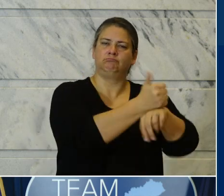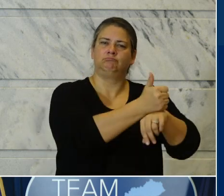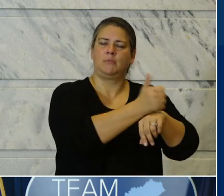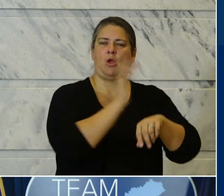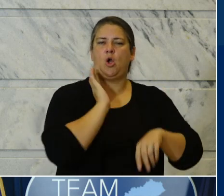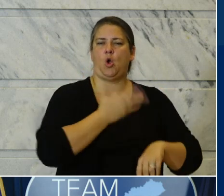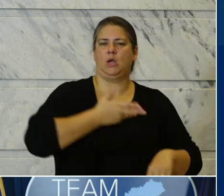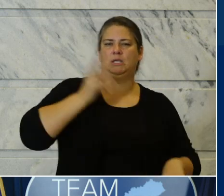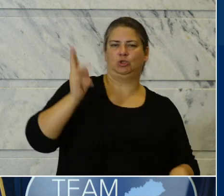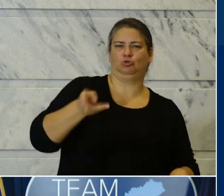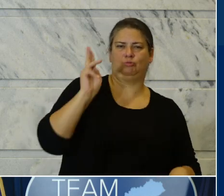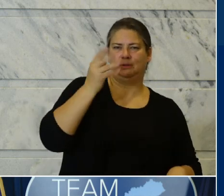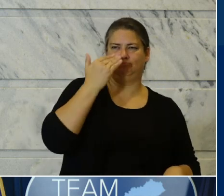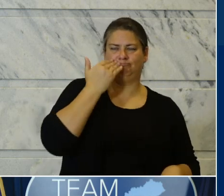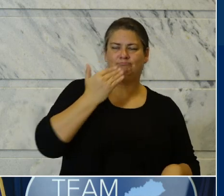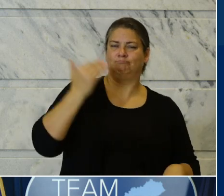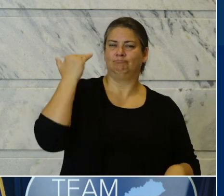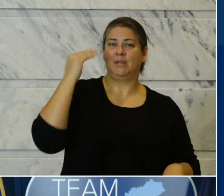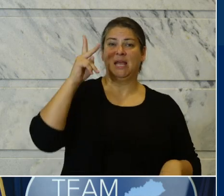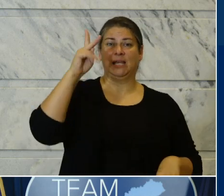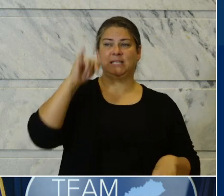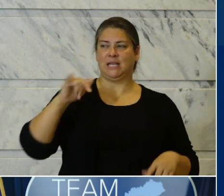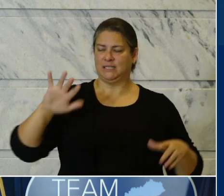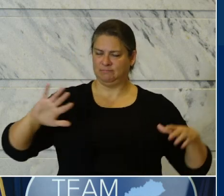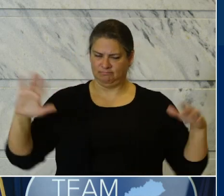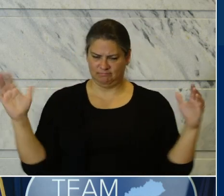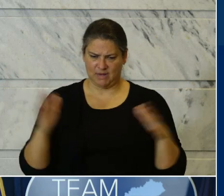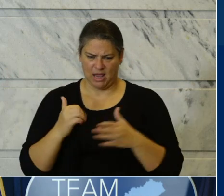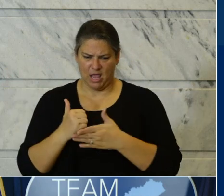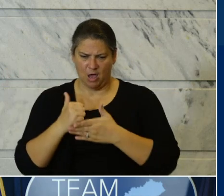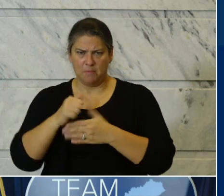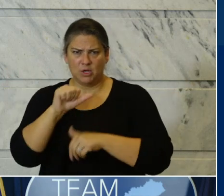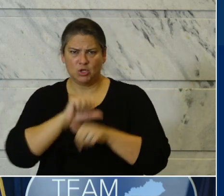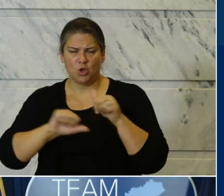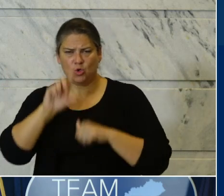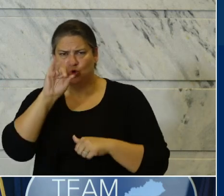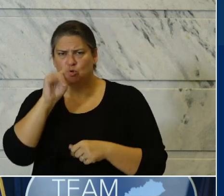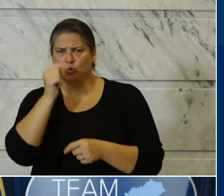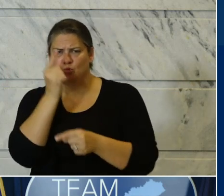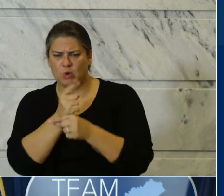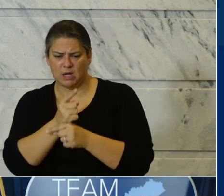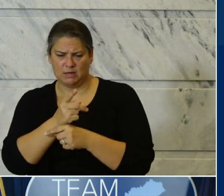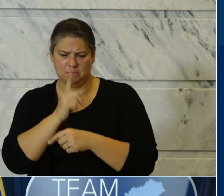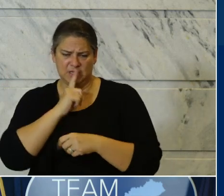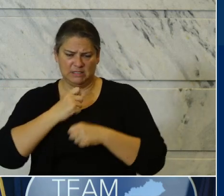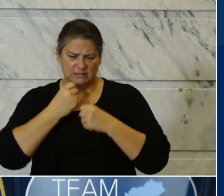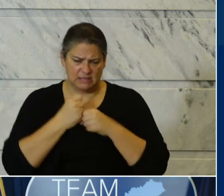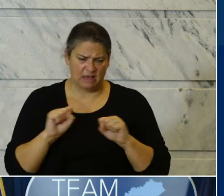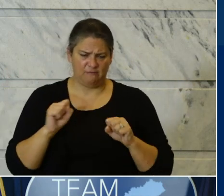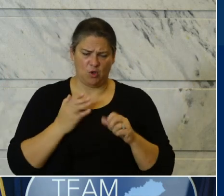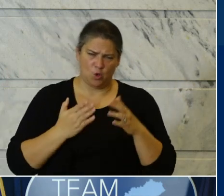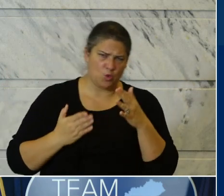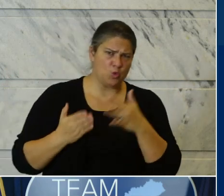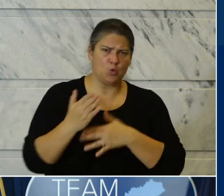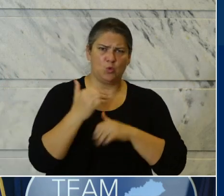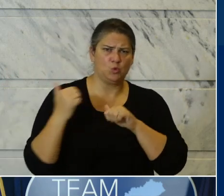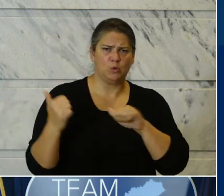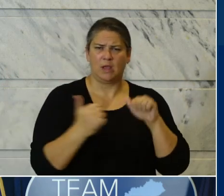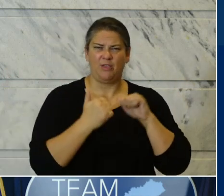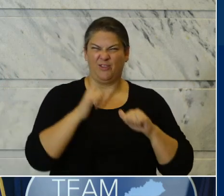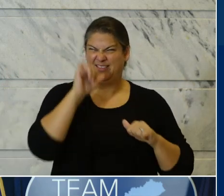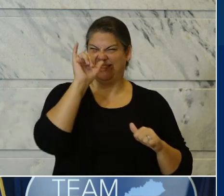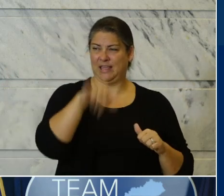where Kentuckians came together to do what was needed to help one another stay safe and get through this difficult time together.